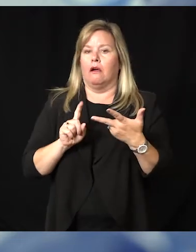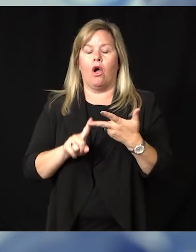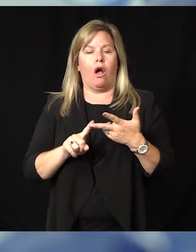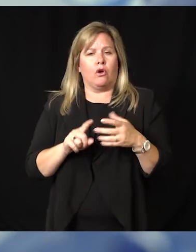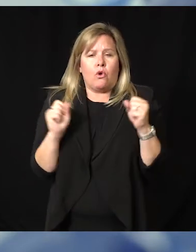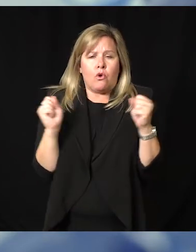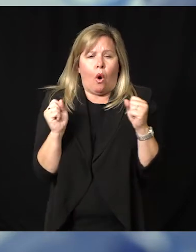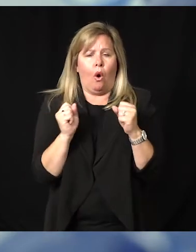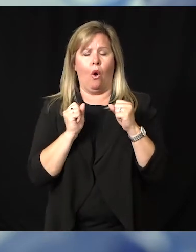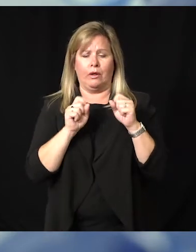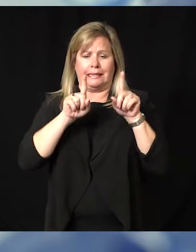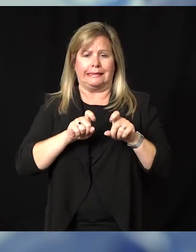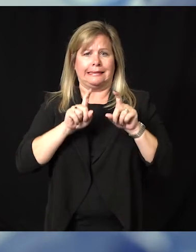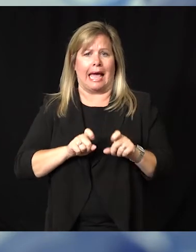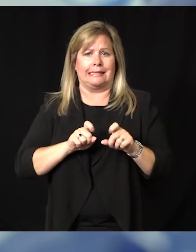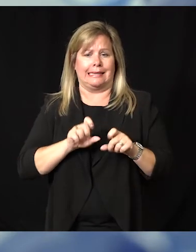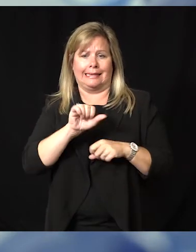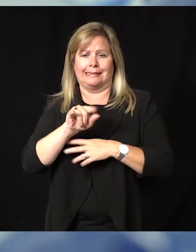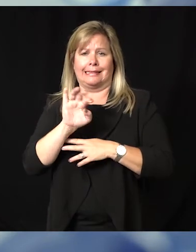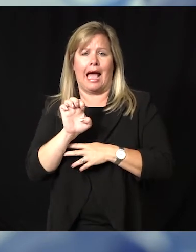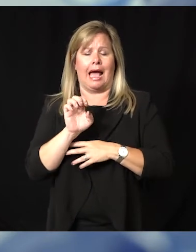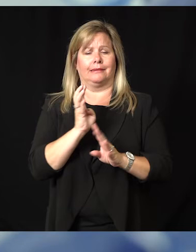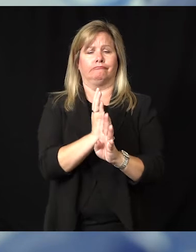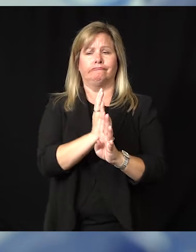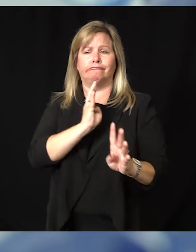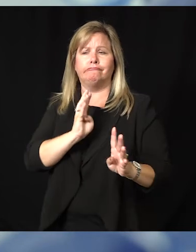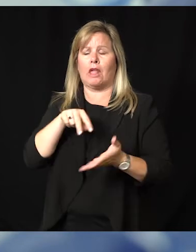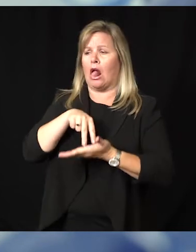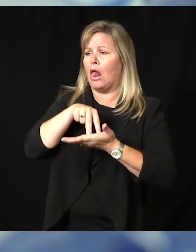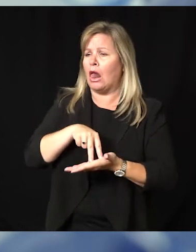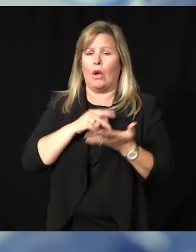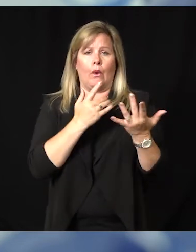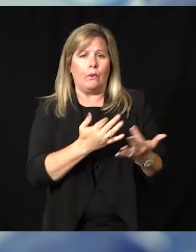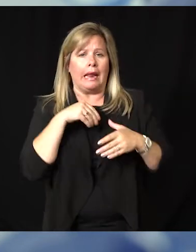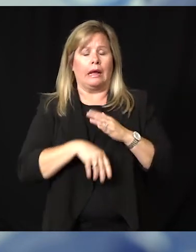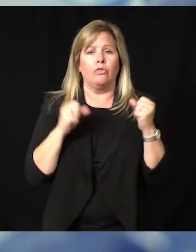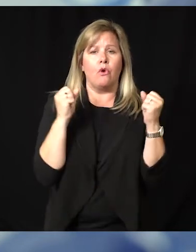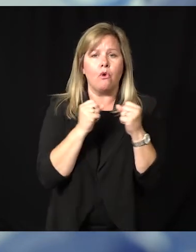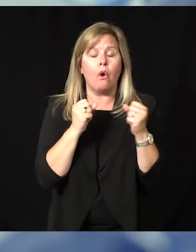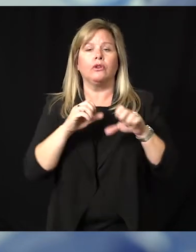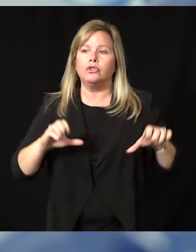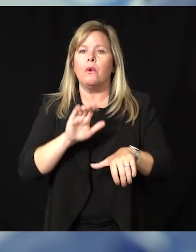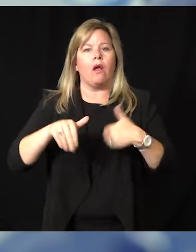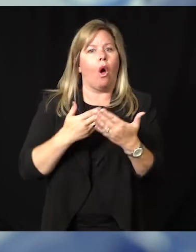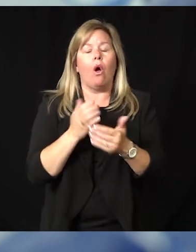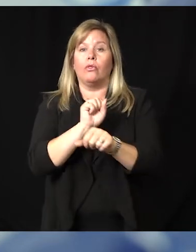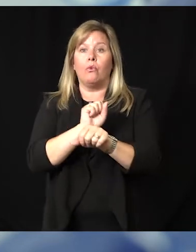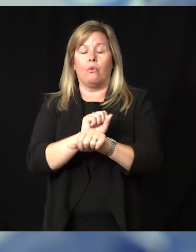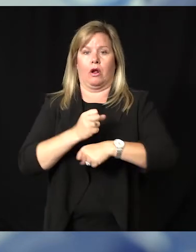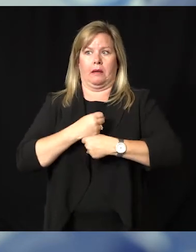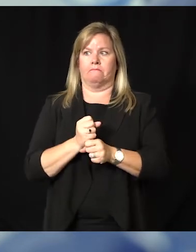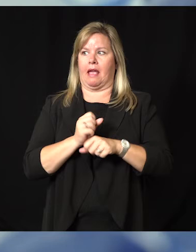drive-through testing sites, to building extraordinary communications campaigns, to doing all the behind-the-scenes work that